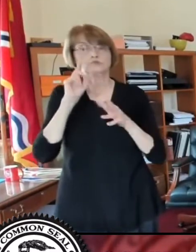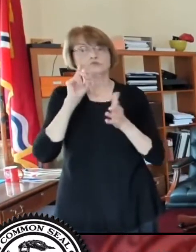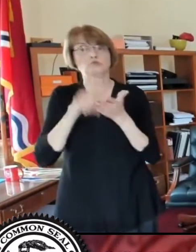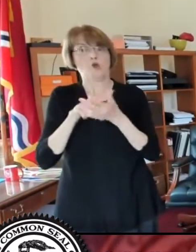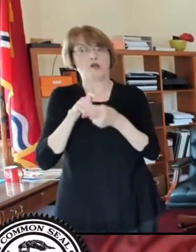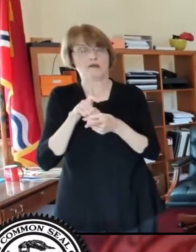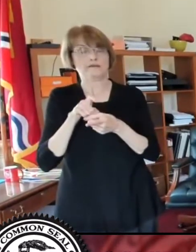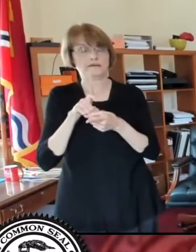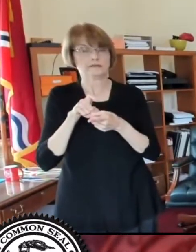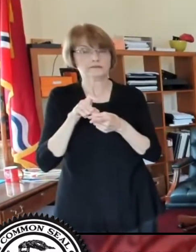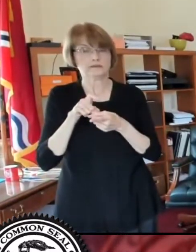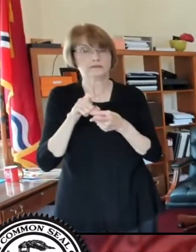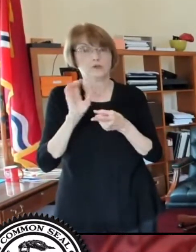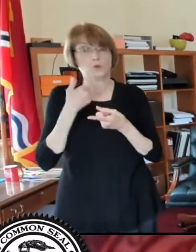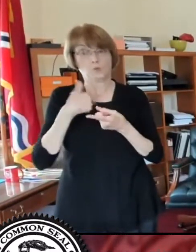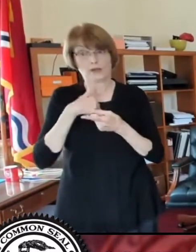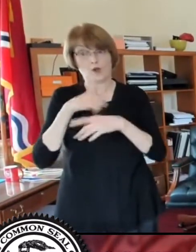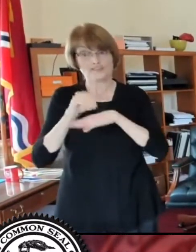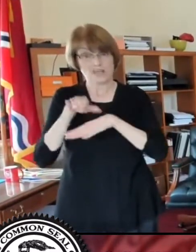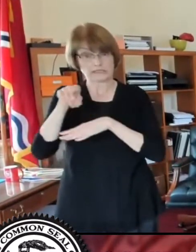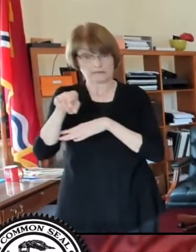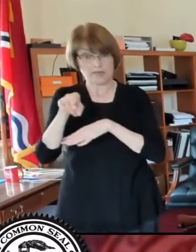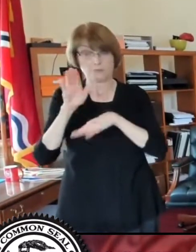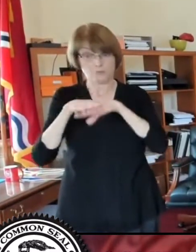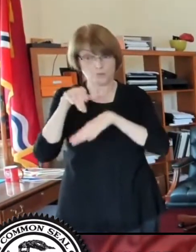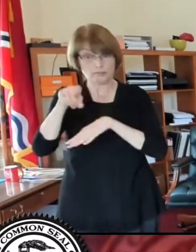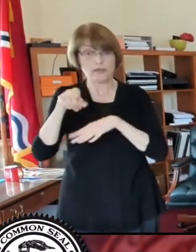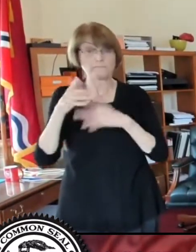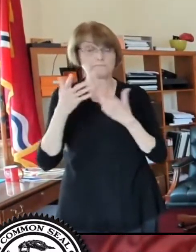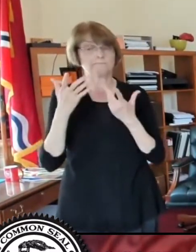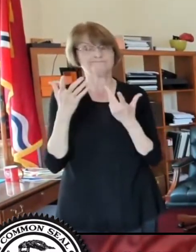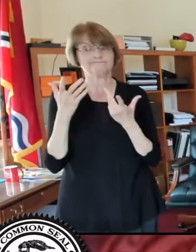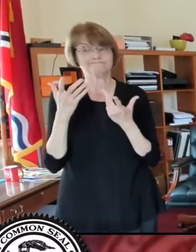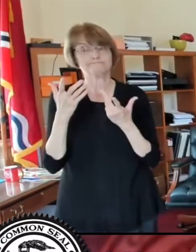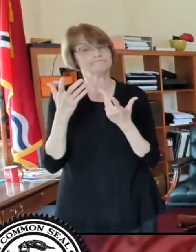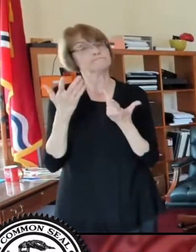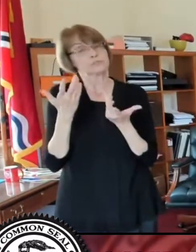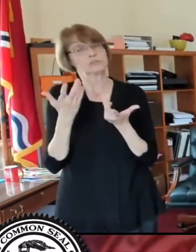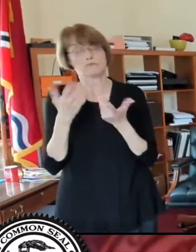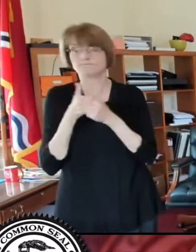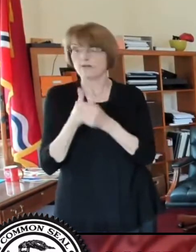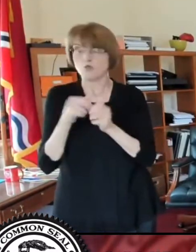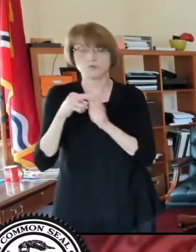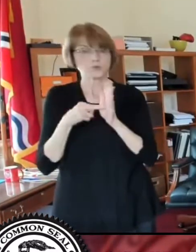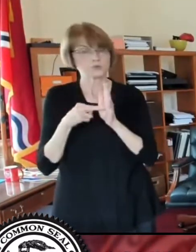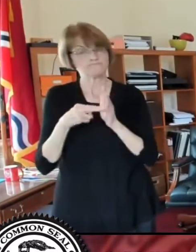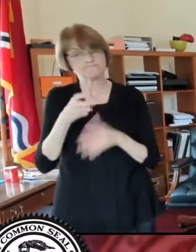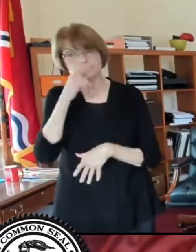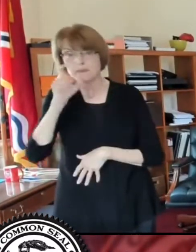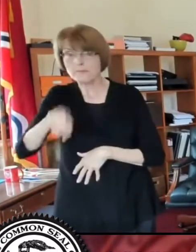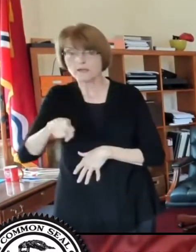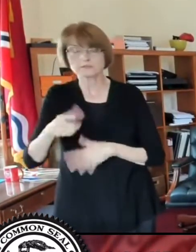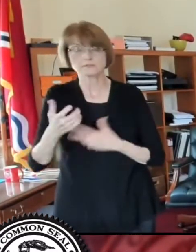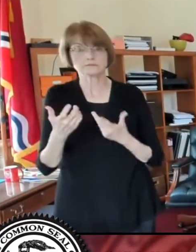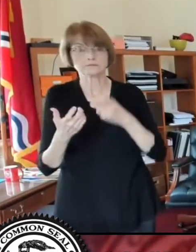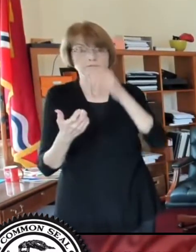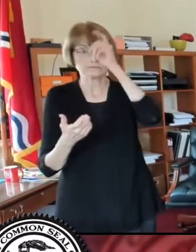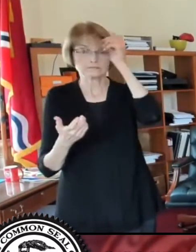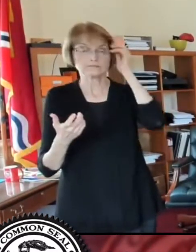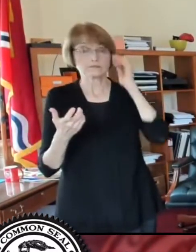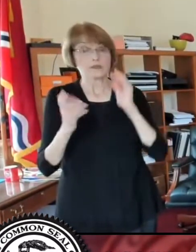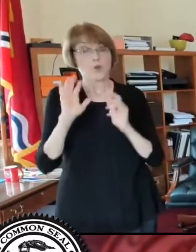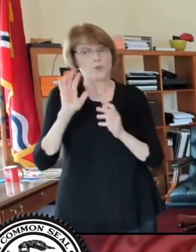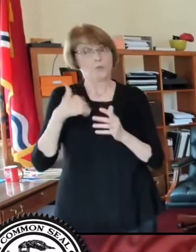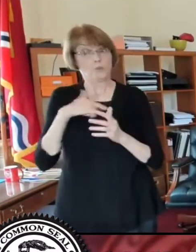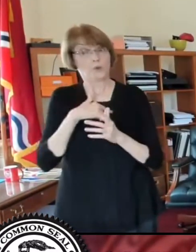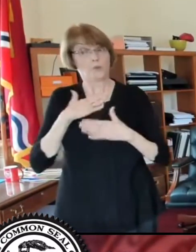so we are advising them that they need to shape up, follow the rules, and we'll help them